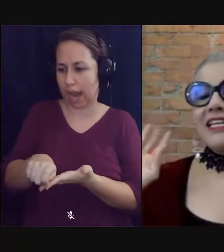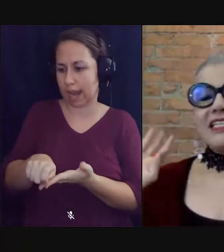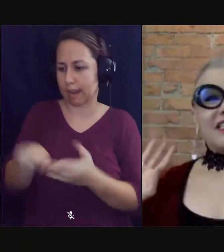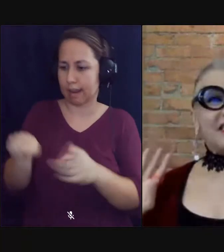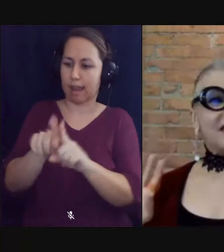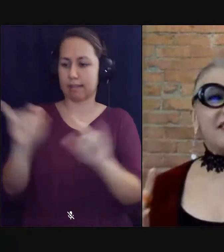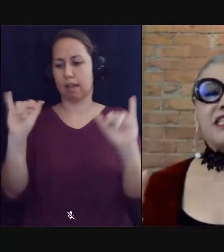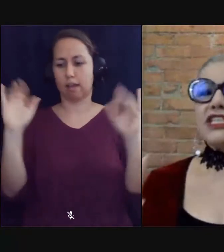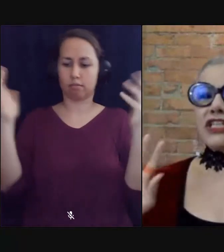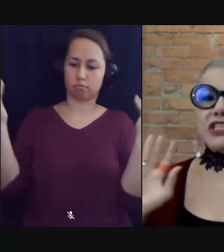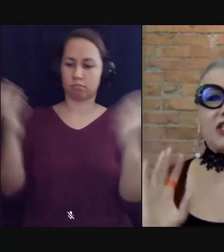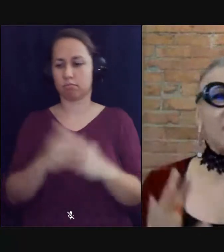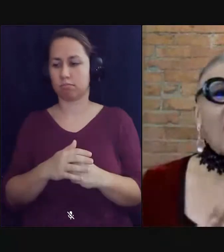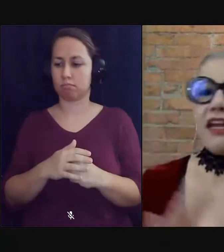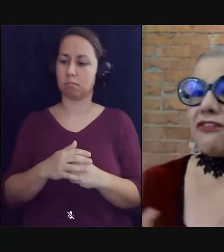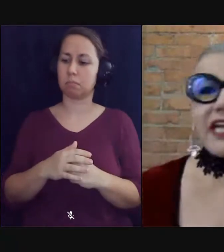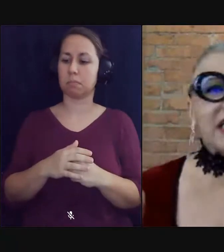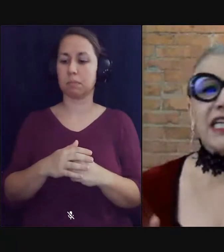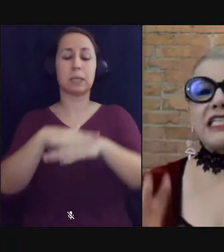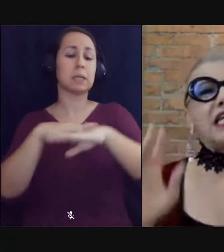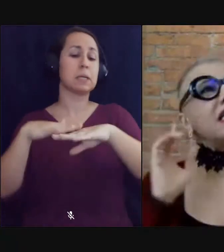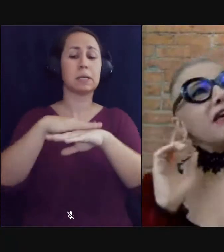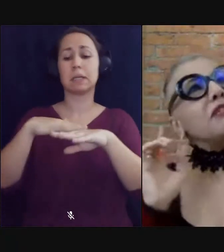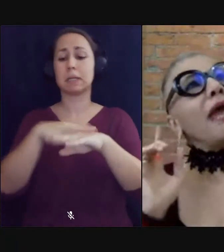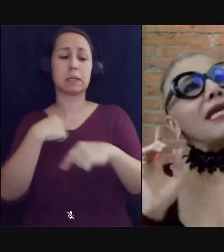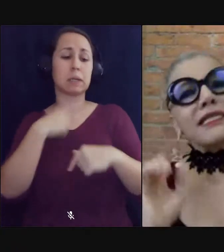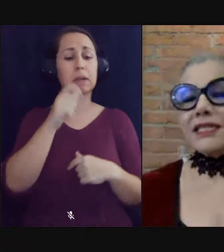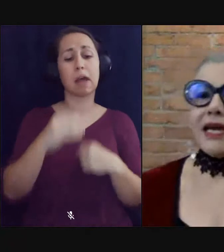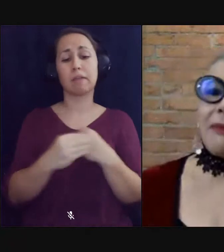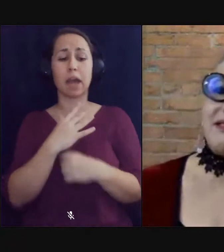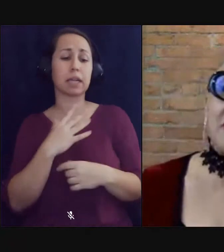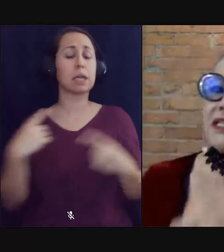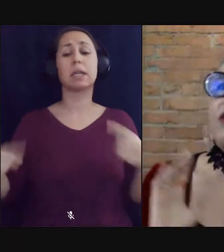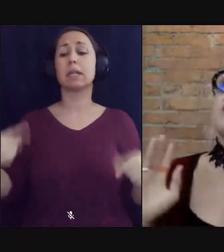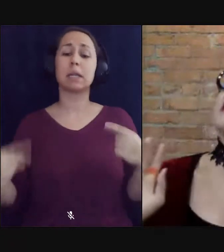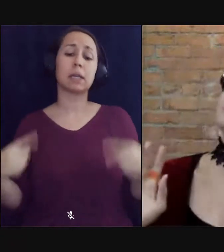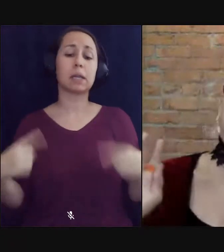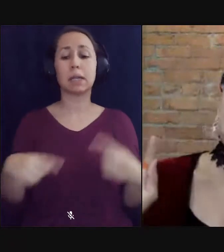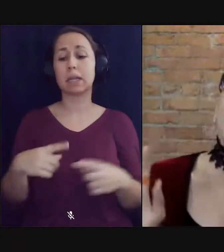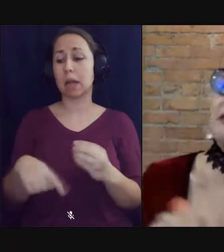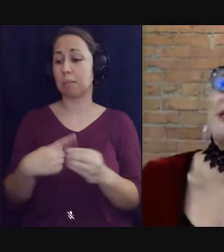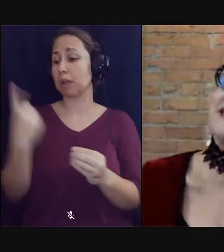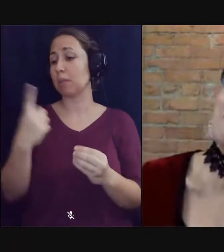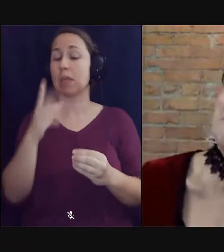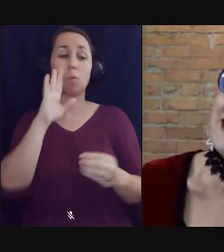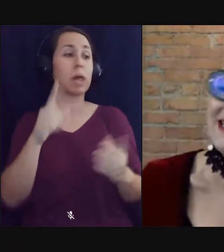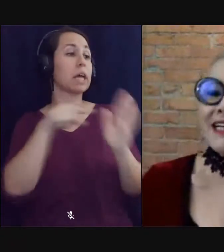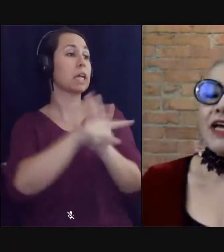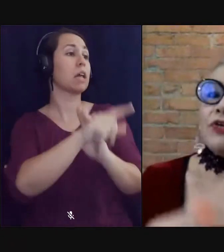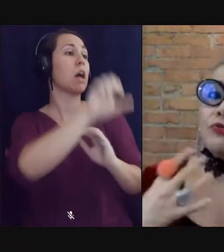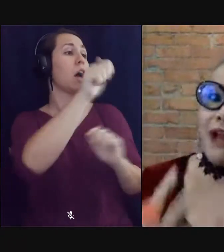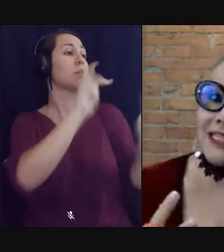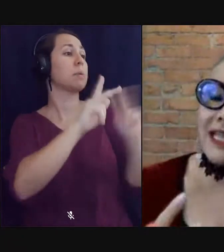this distant, unaffected, let's have a debate about something that's going to kill so many other people except